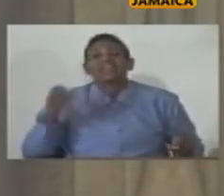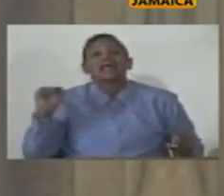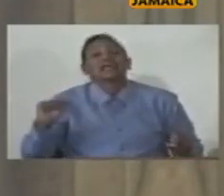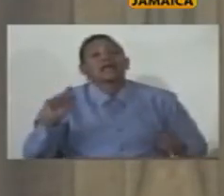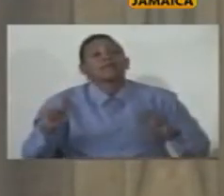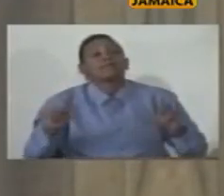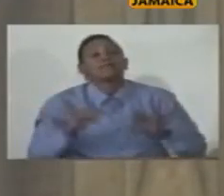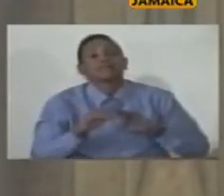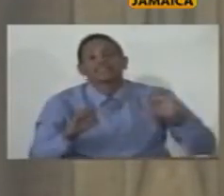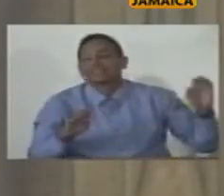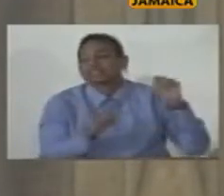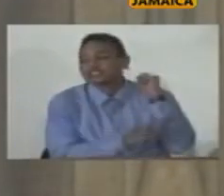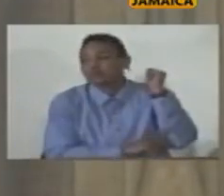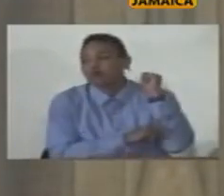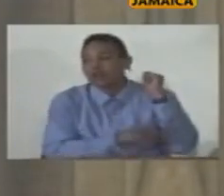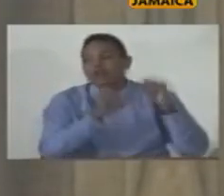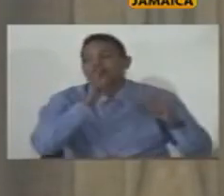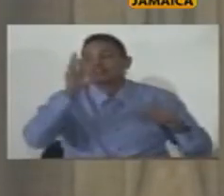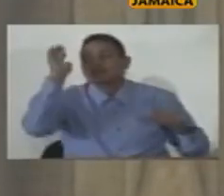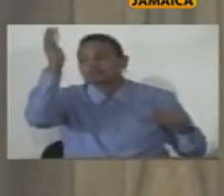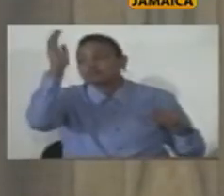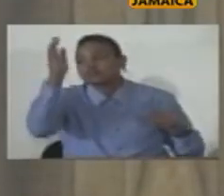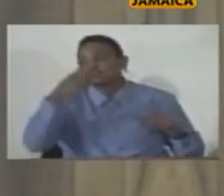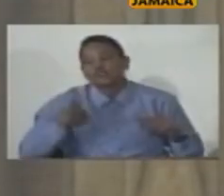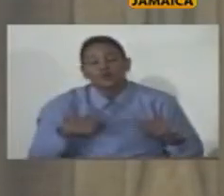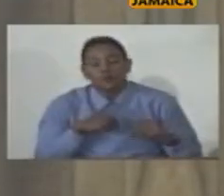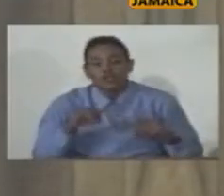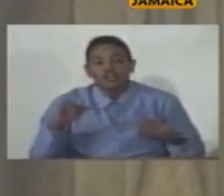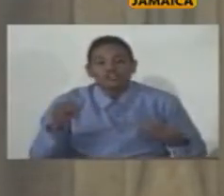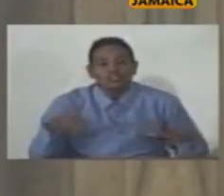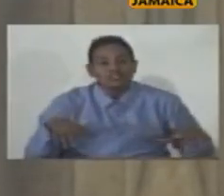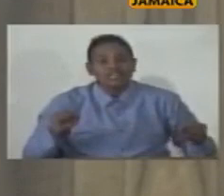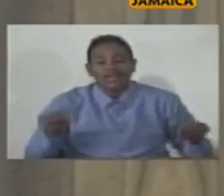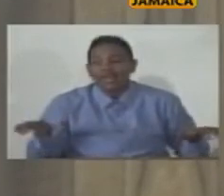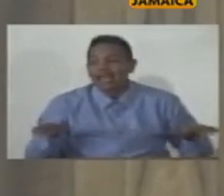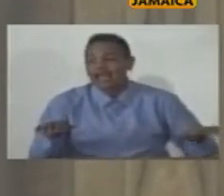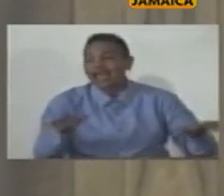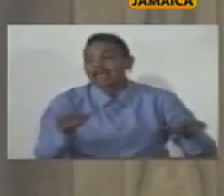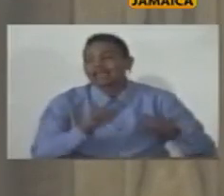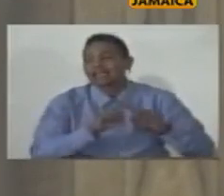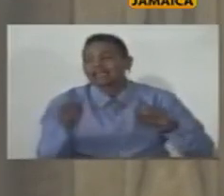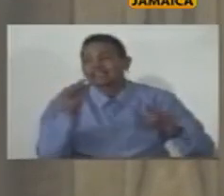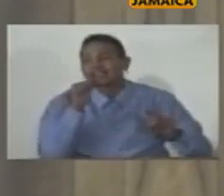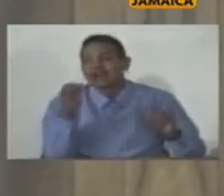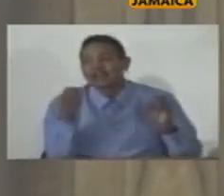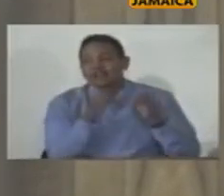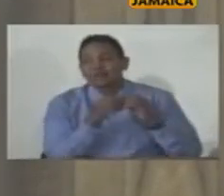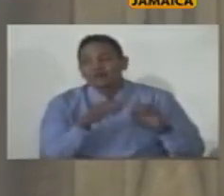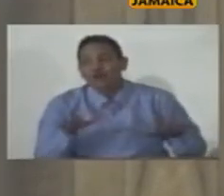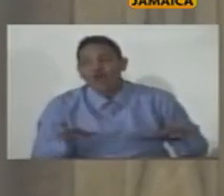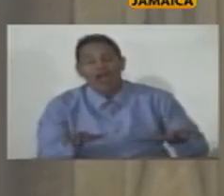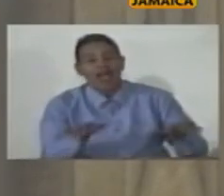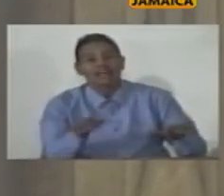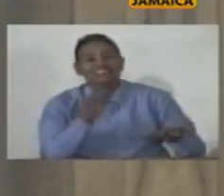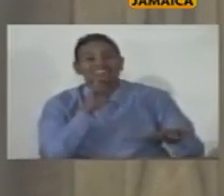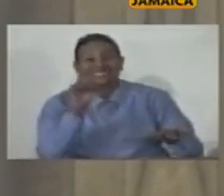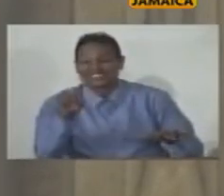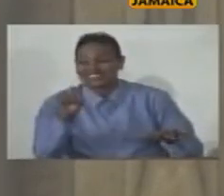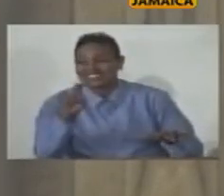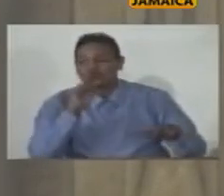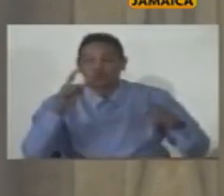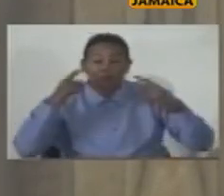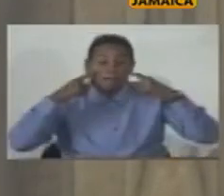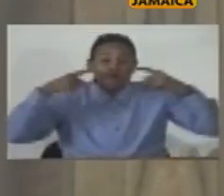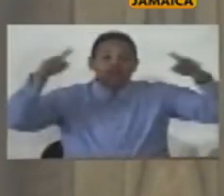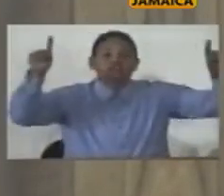in East Portland. Mr. Speaker, we are taking action, but much more action is needed so that